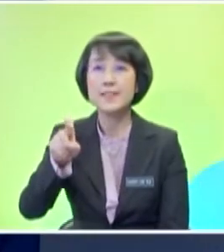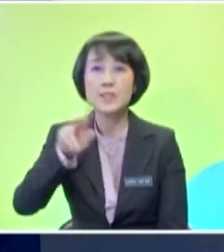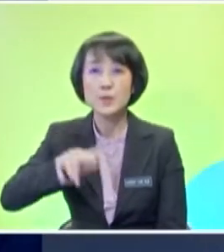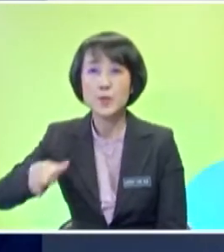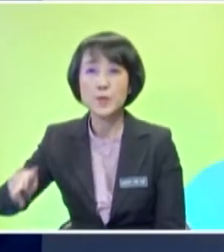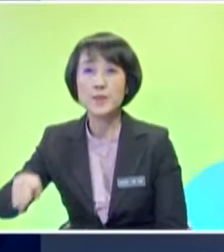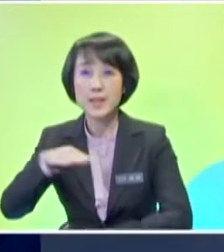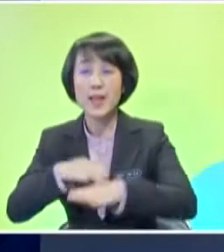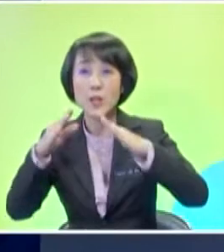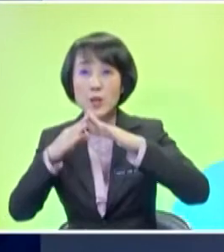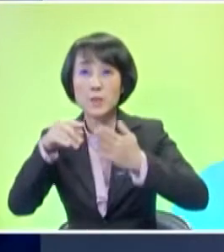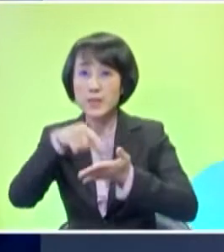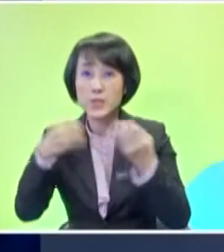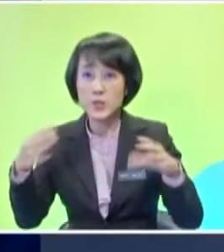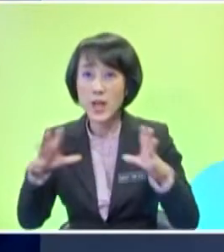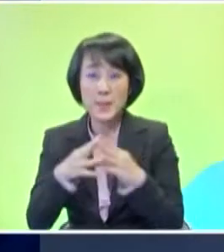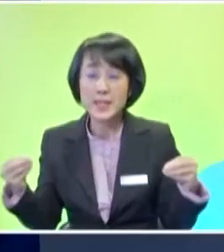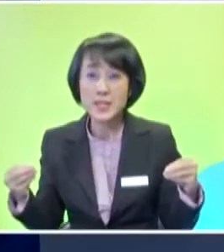now at home. Is this complete?